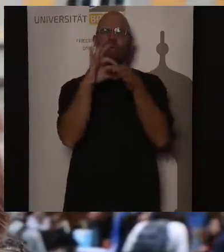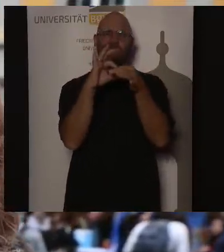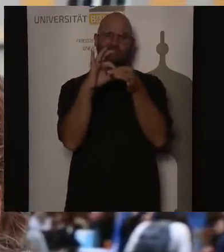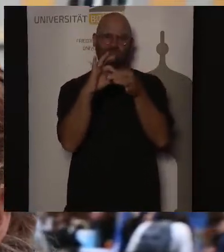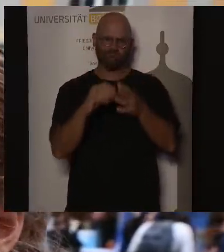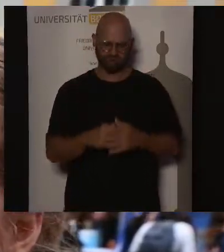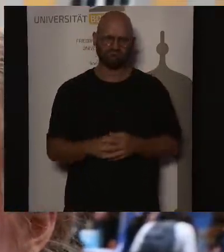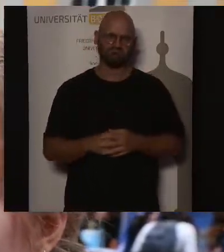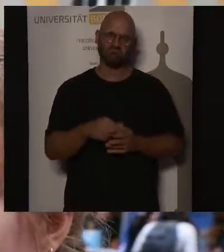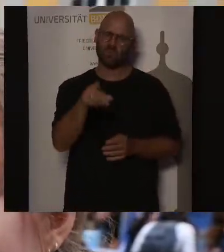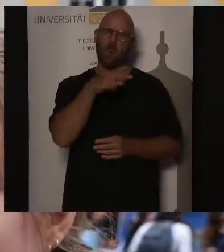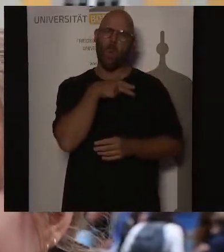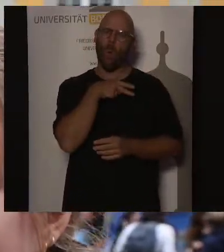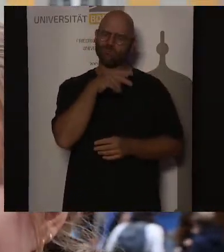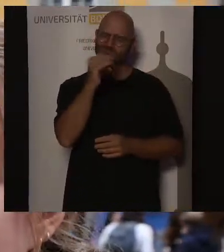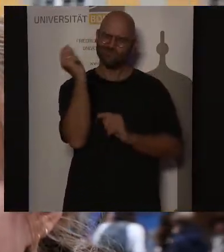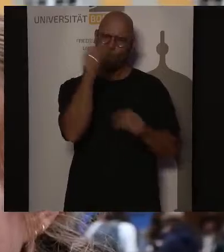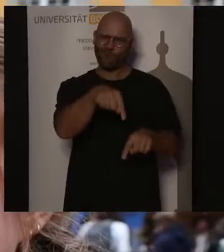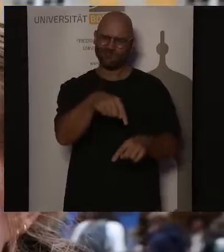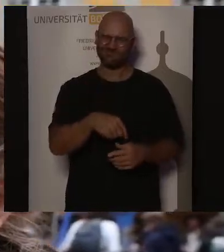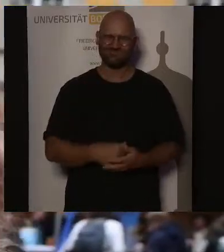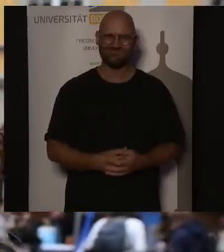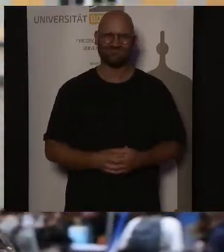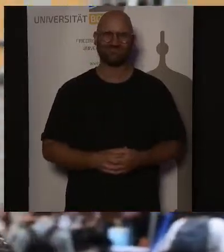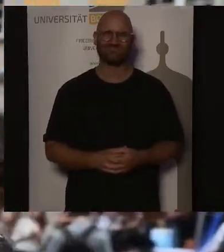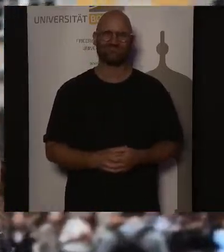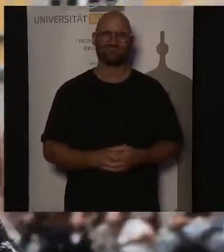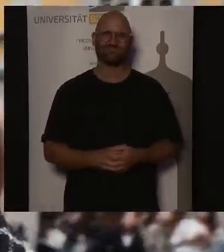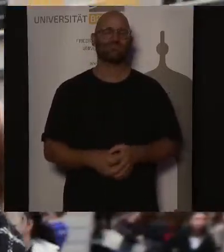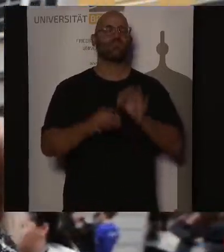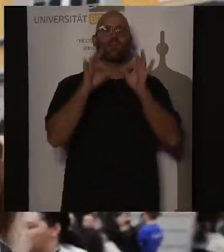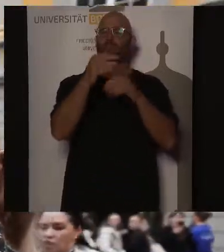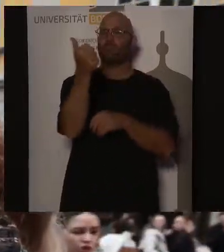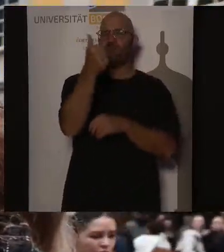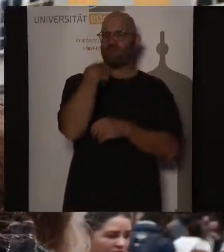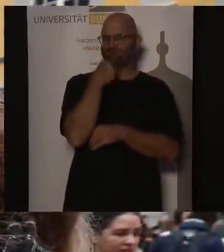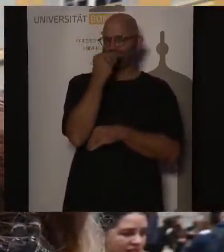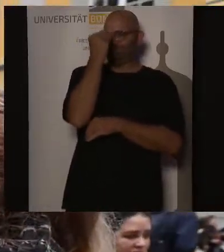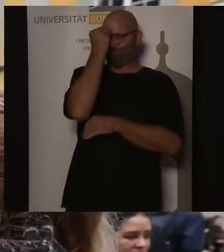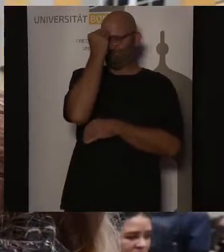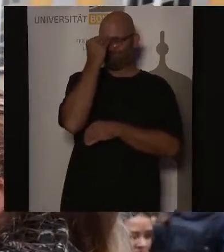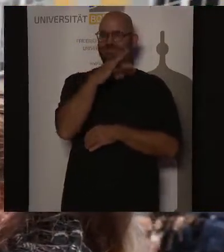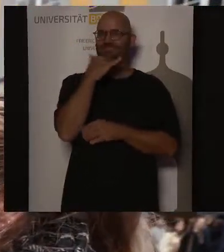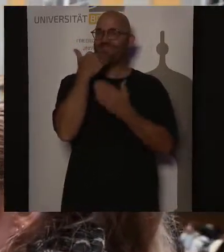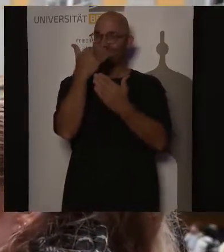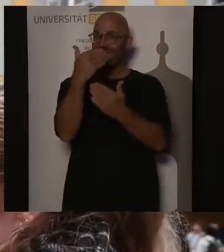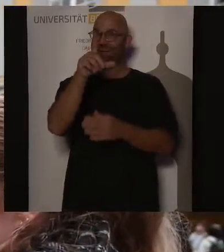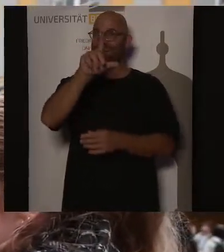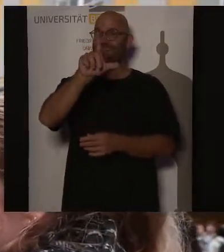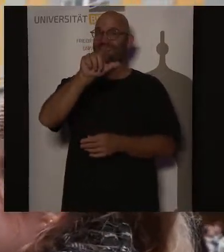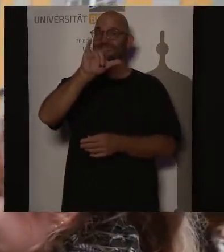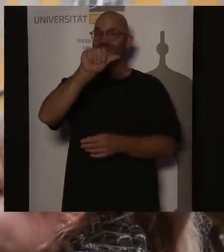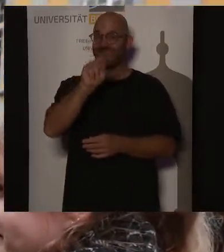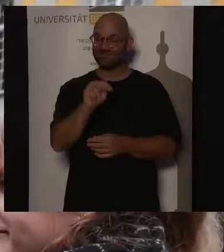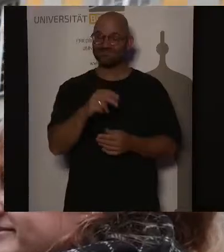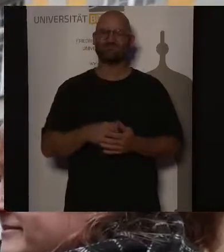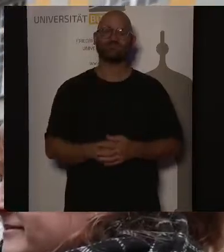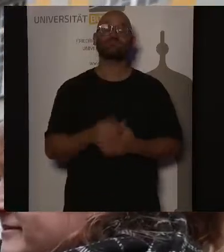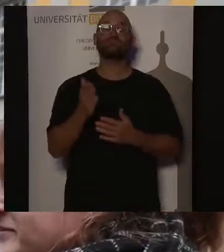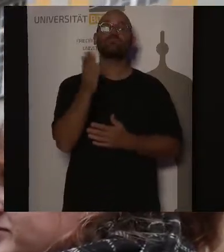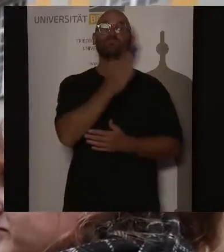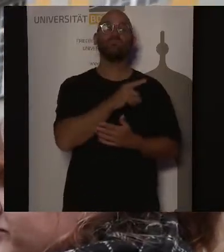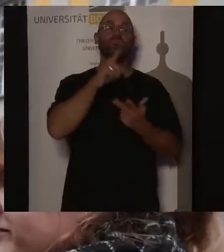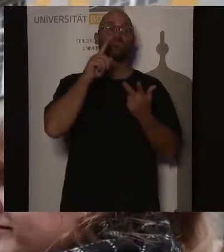gender and society, and it's definitely worthwhile stepping by. I will definitely note that down. Thank you so much,